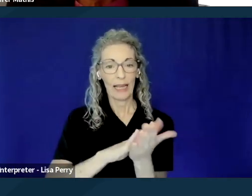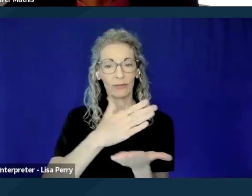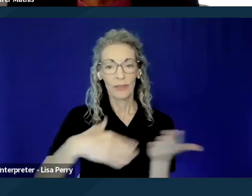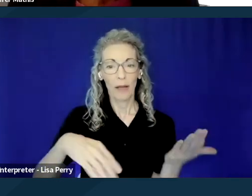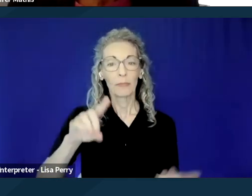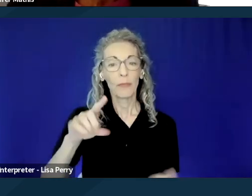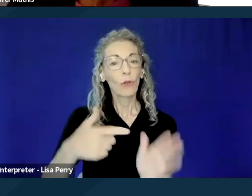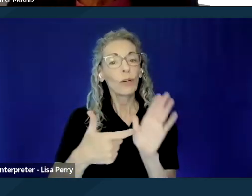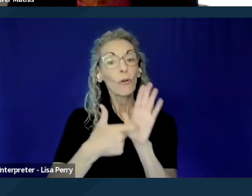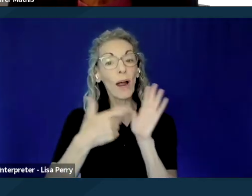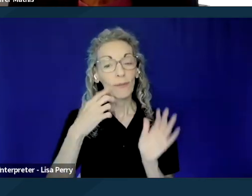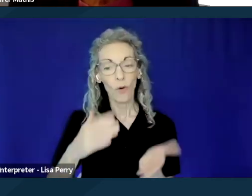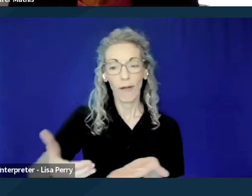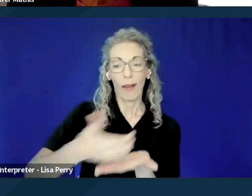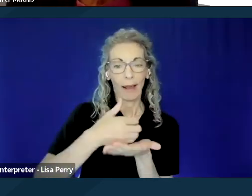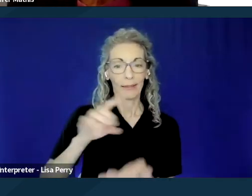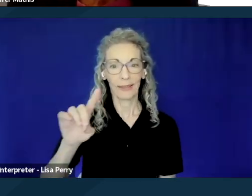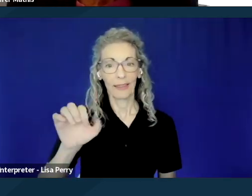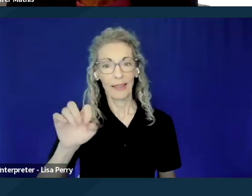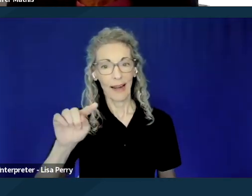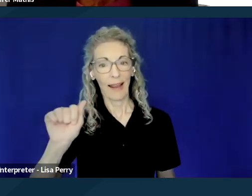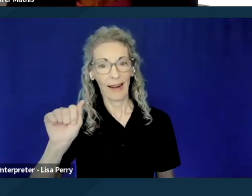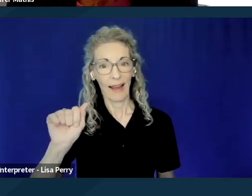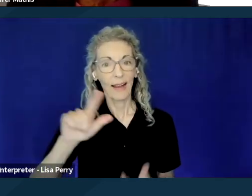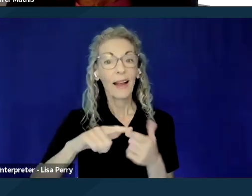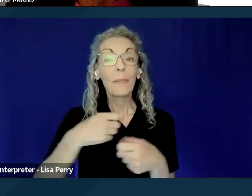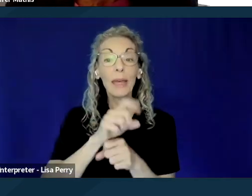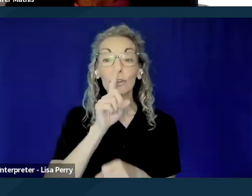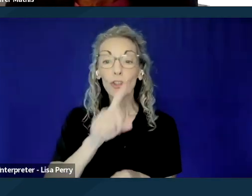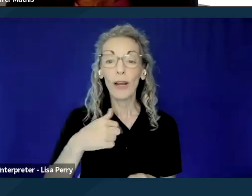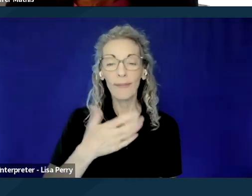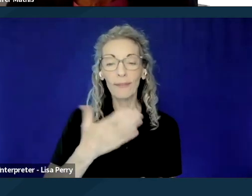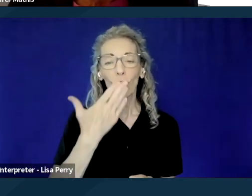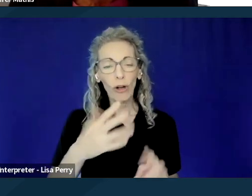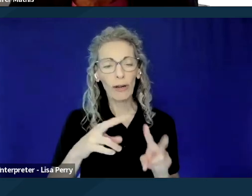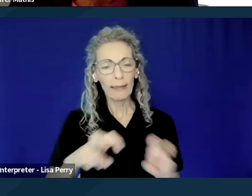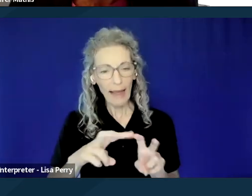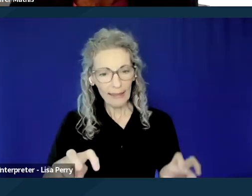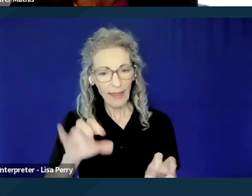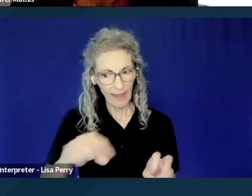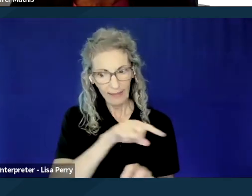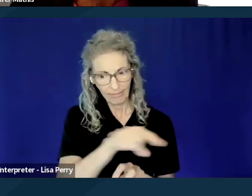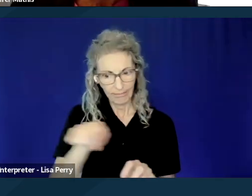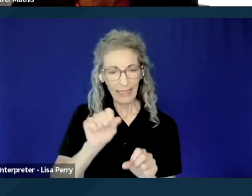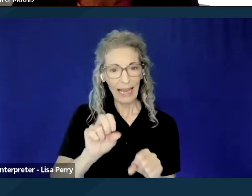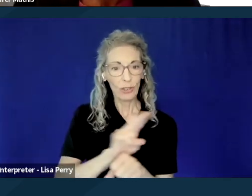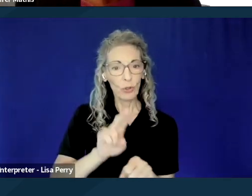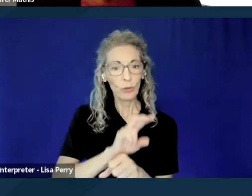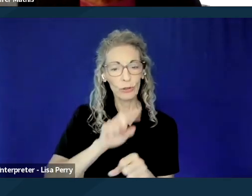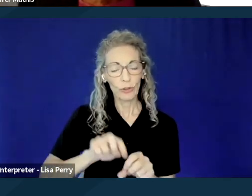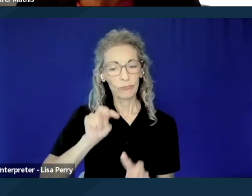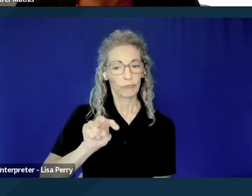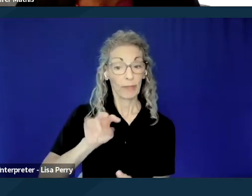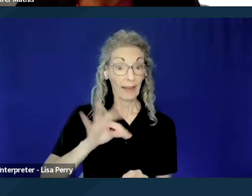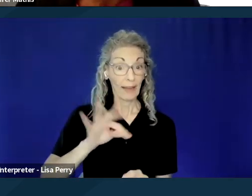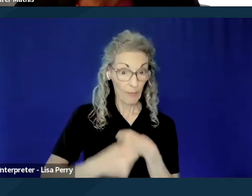to ensure that there was a useful analysis that was done to look at progress being made.